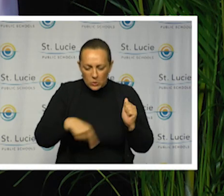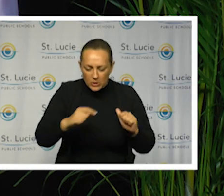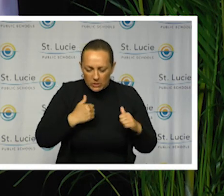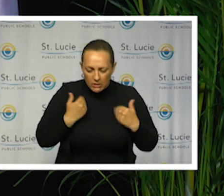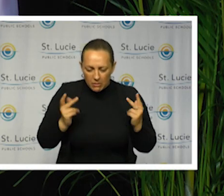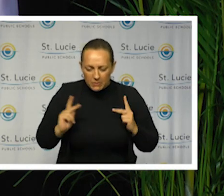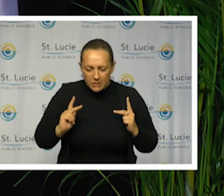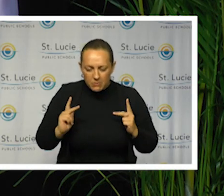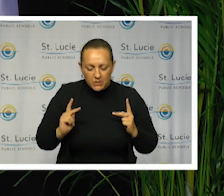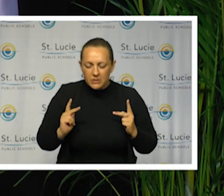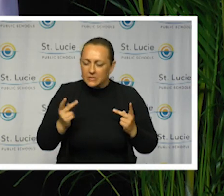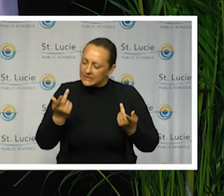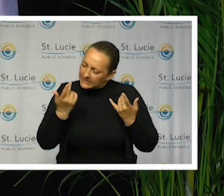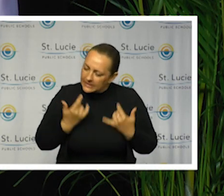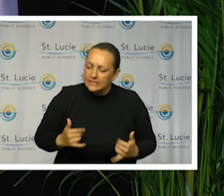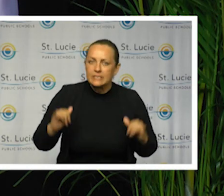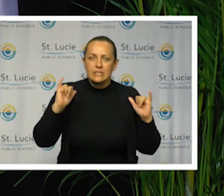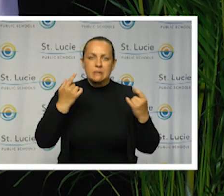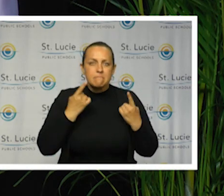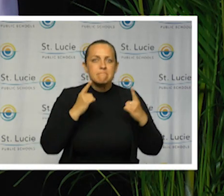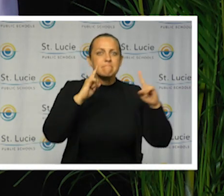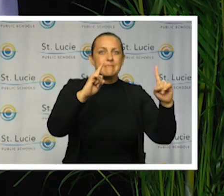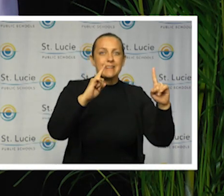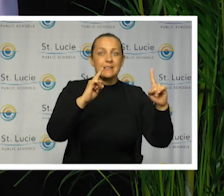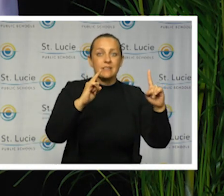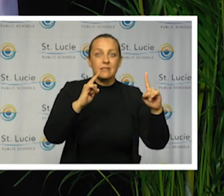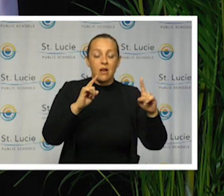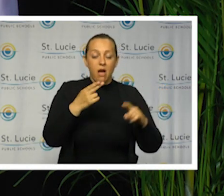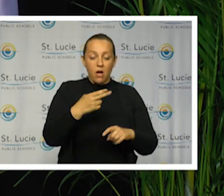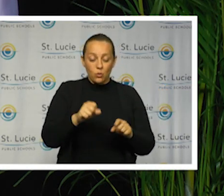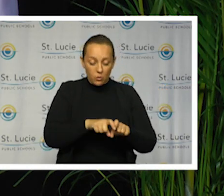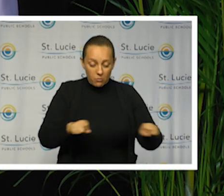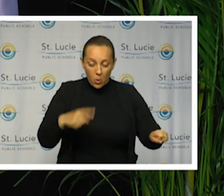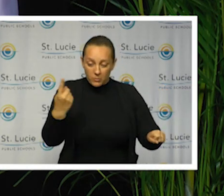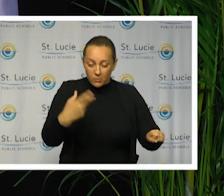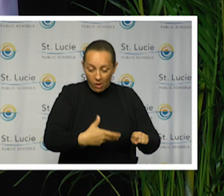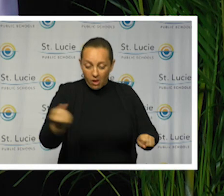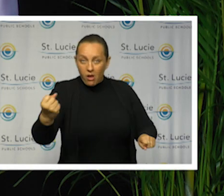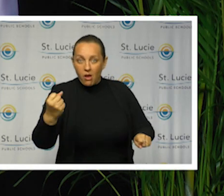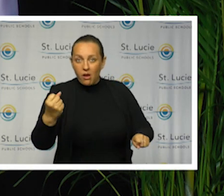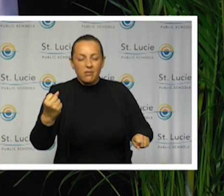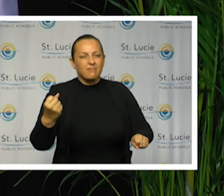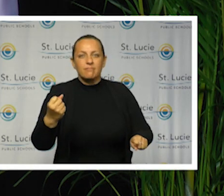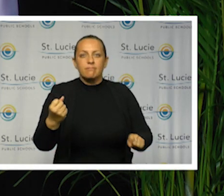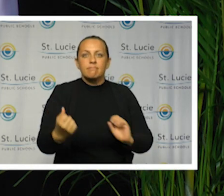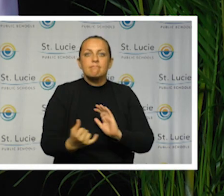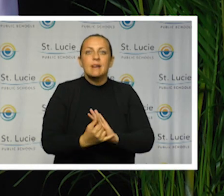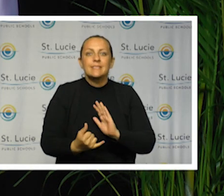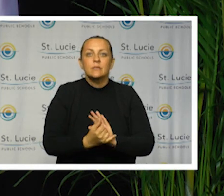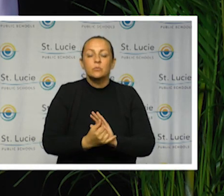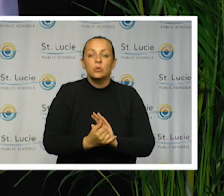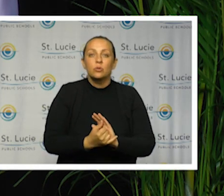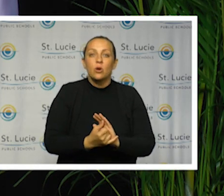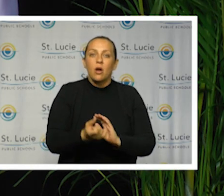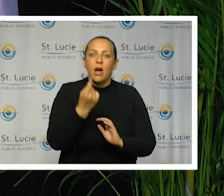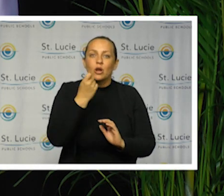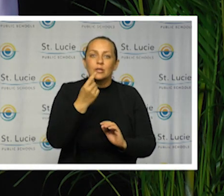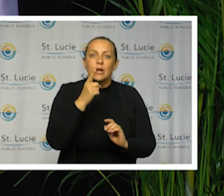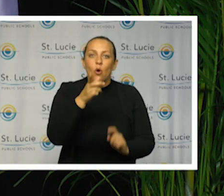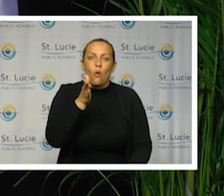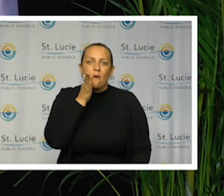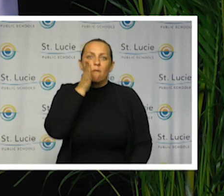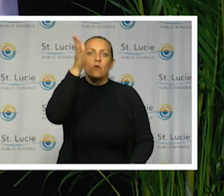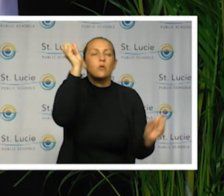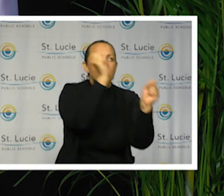out with something no one can ever take from you, your high school diploma. You've opened doors for yourself that will never close, given